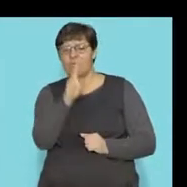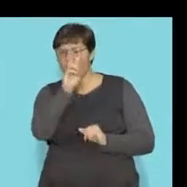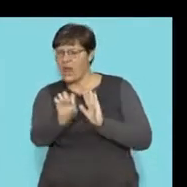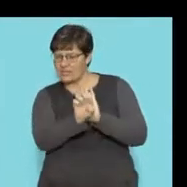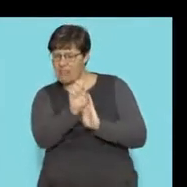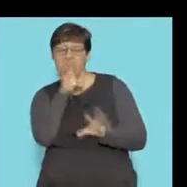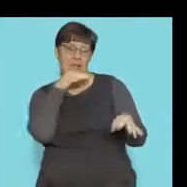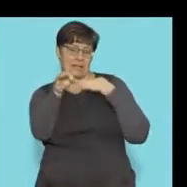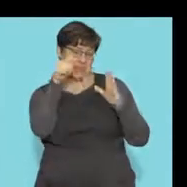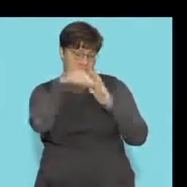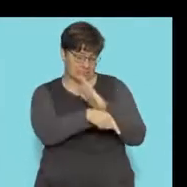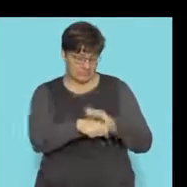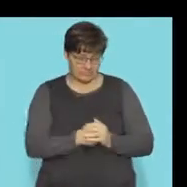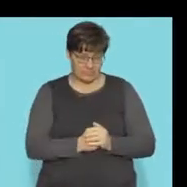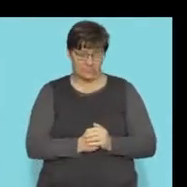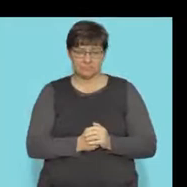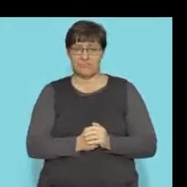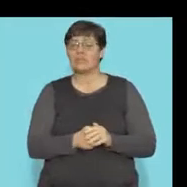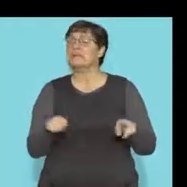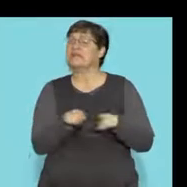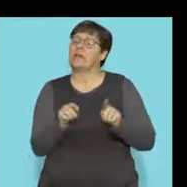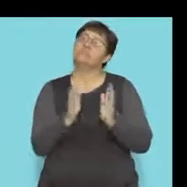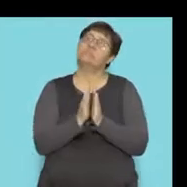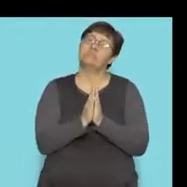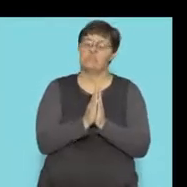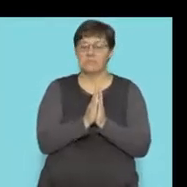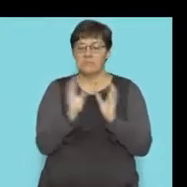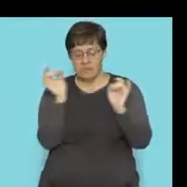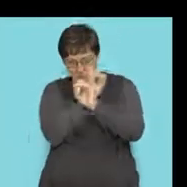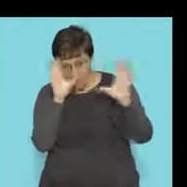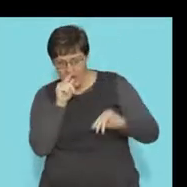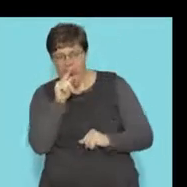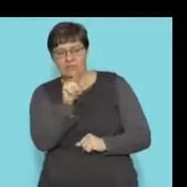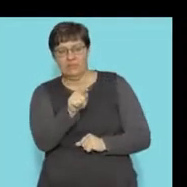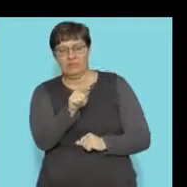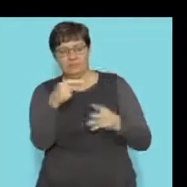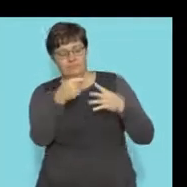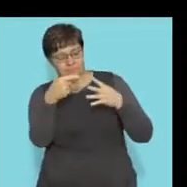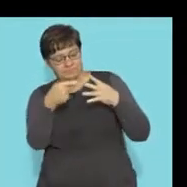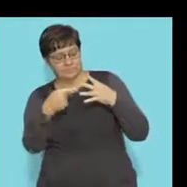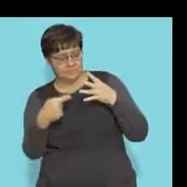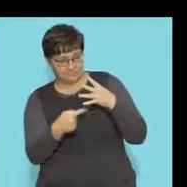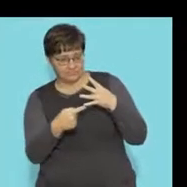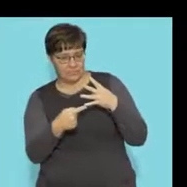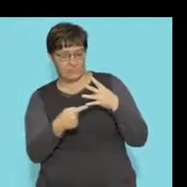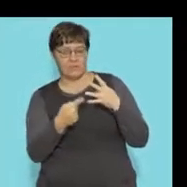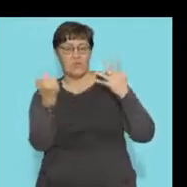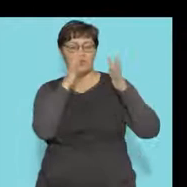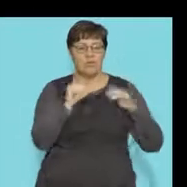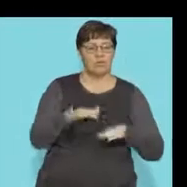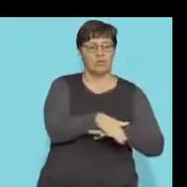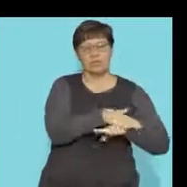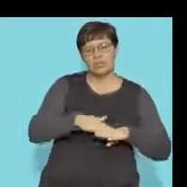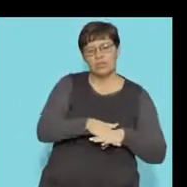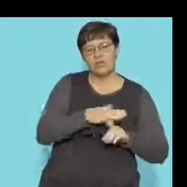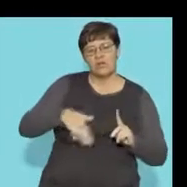examples. Then also, please pay special attention to any indication that any shapes or surface